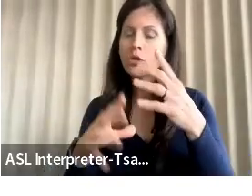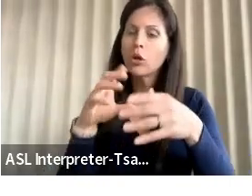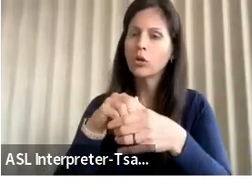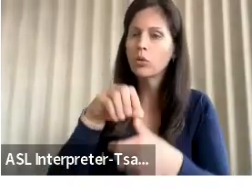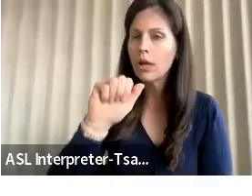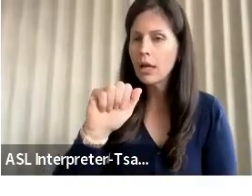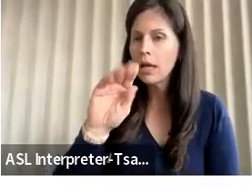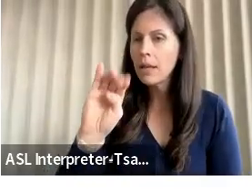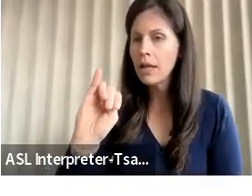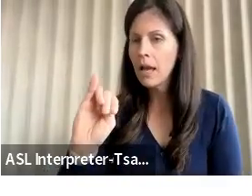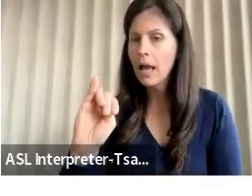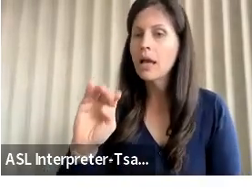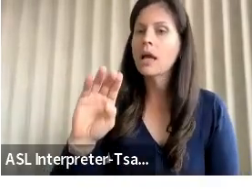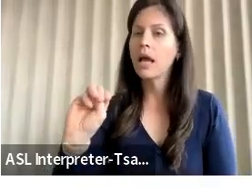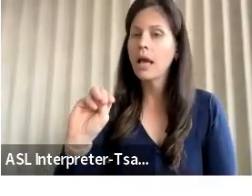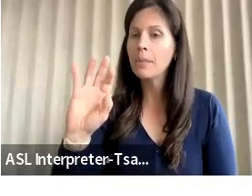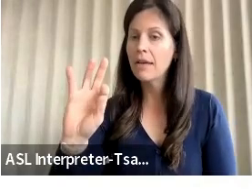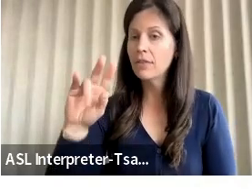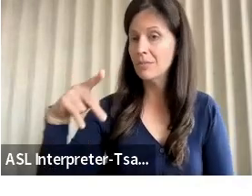ABI-MFP populations.